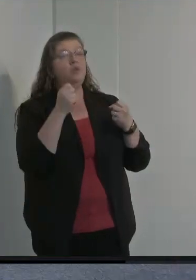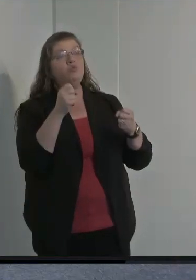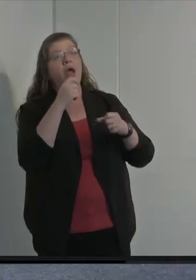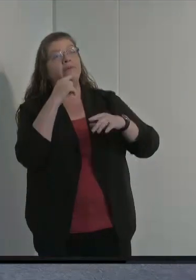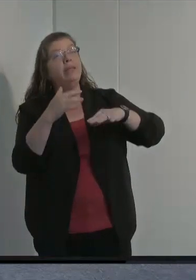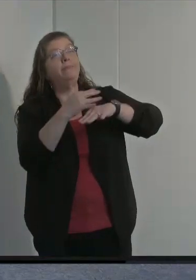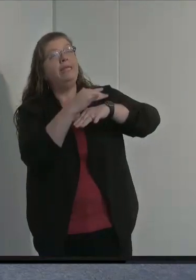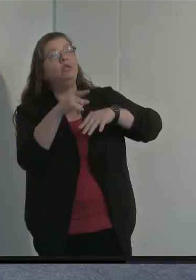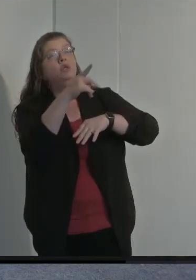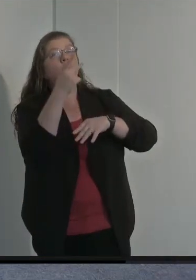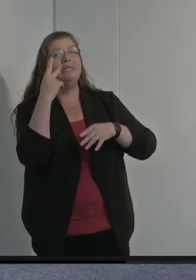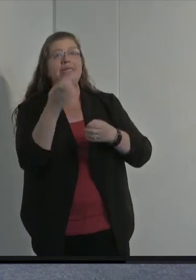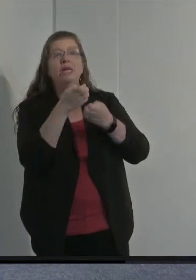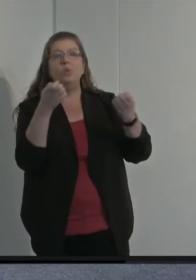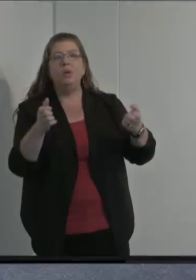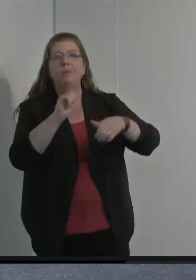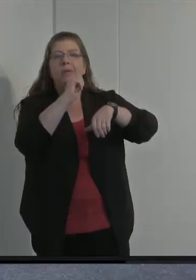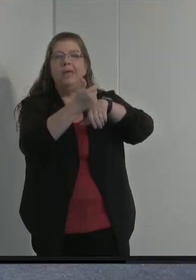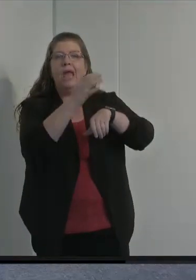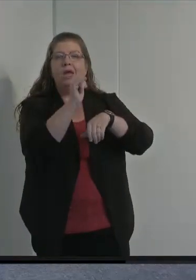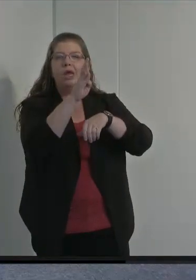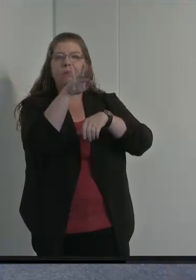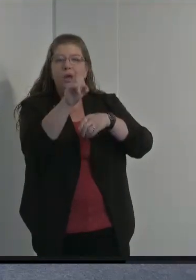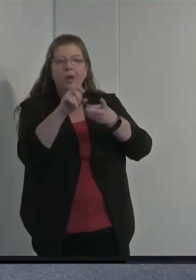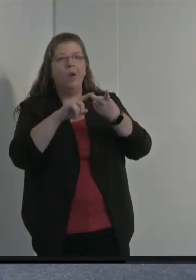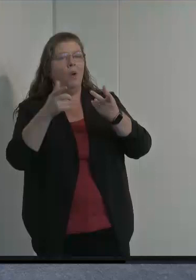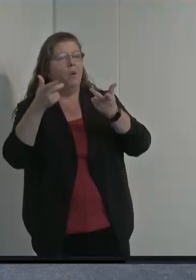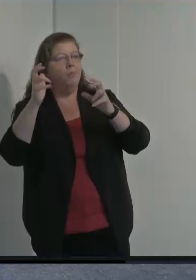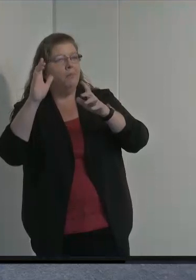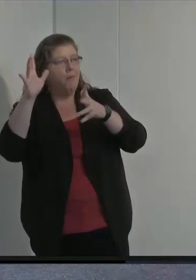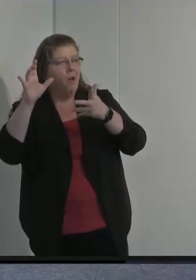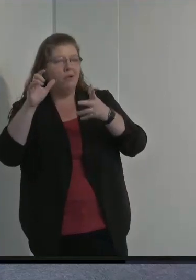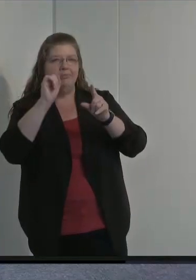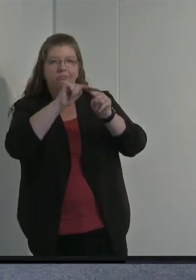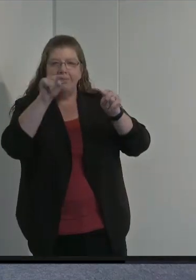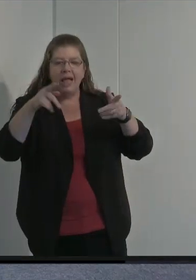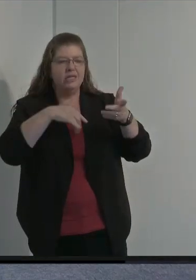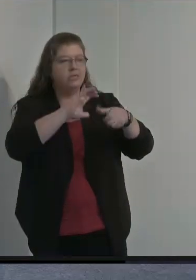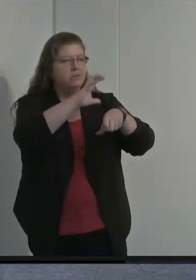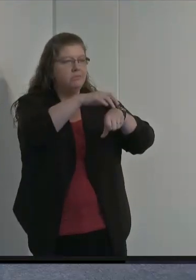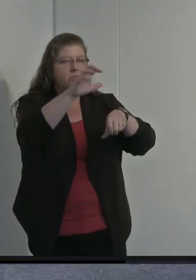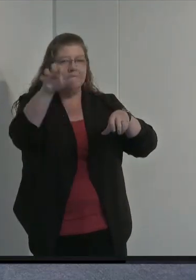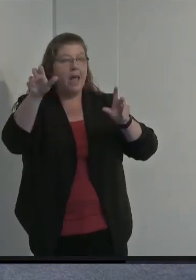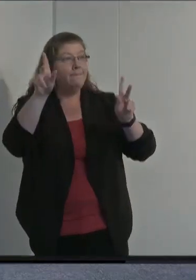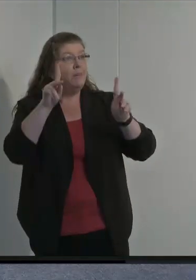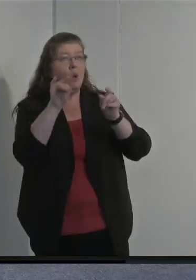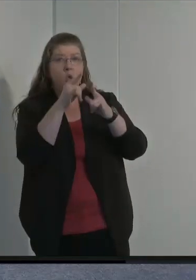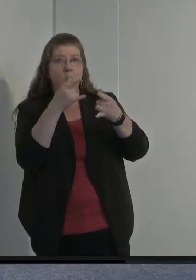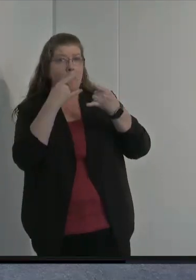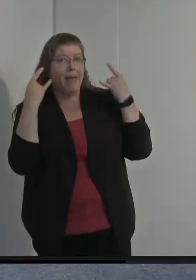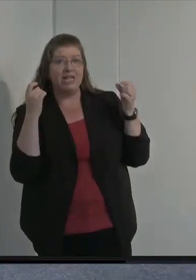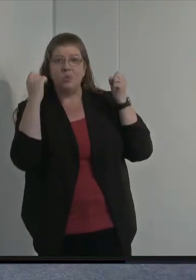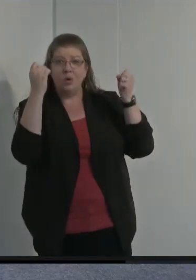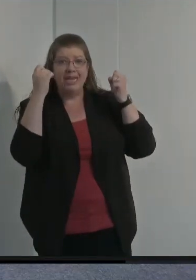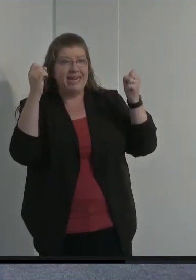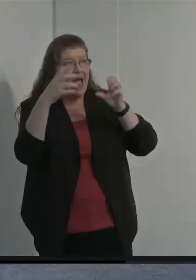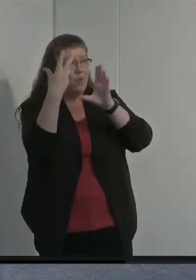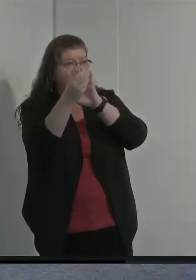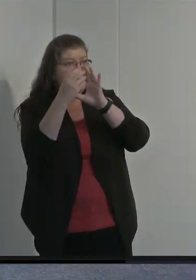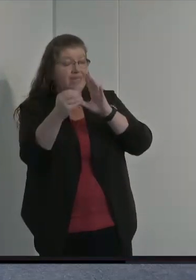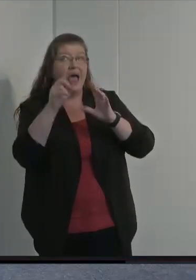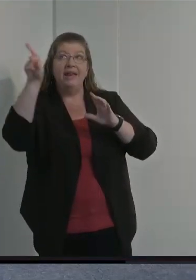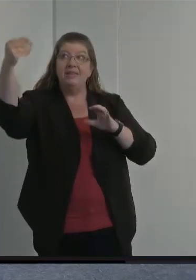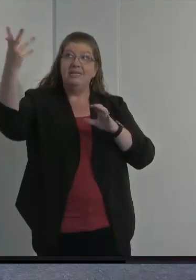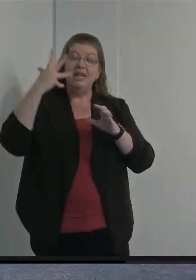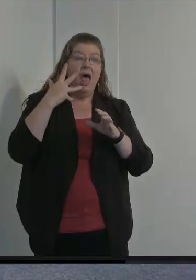the fitness equipment at Cabrillo Ballpark, the pull-up bars at Dwight Murphy Park. There's people there without masks, working out, getting